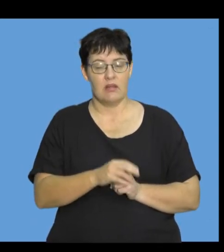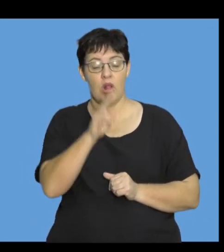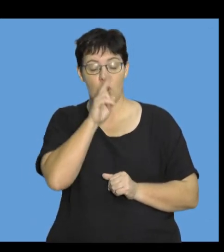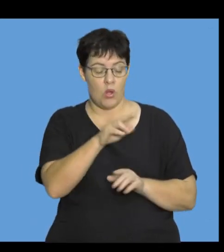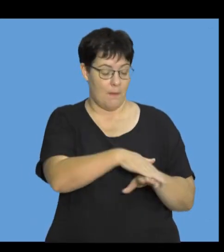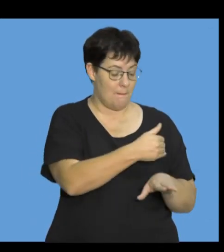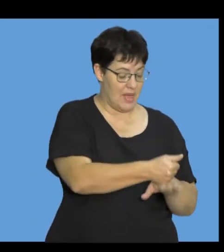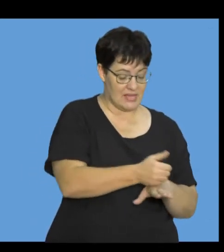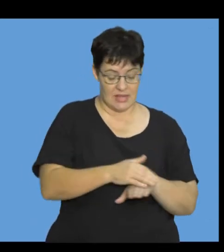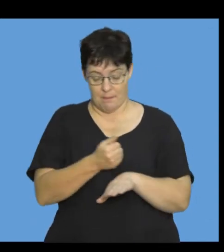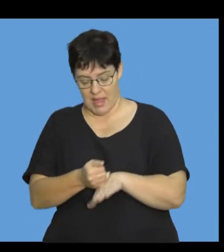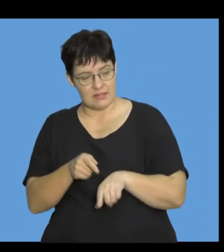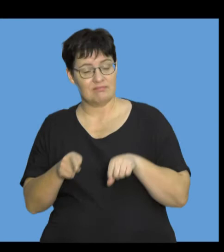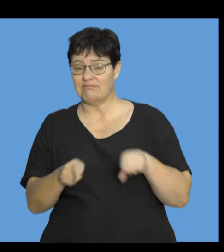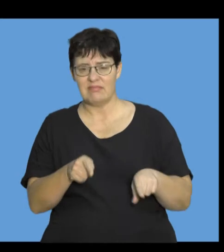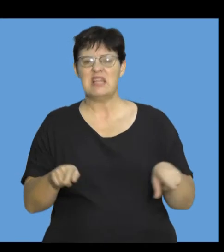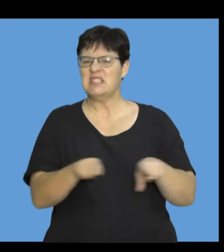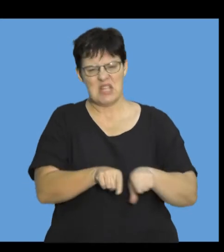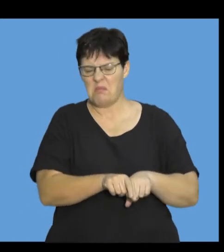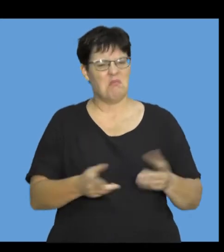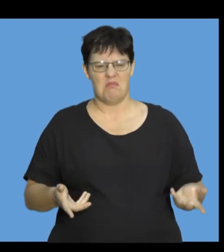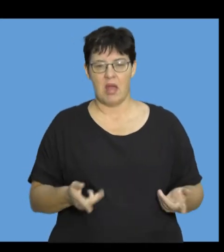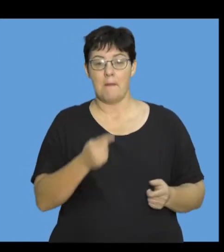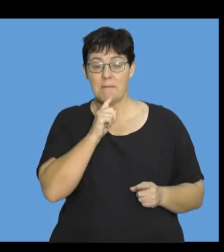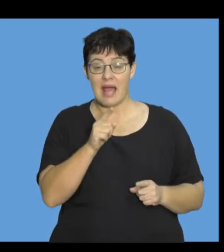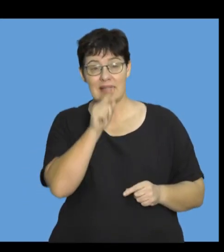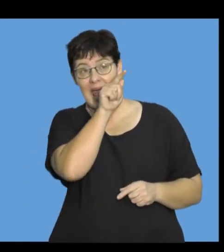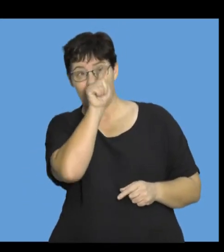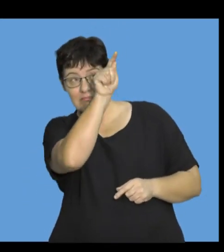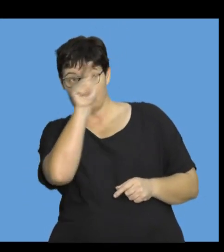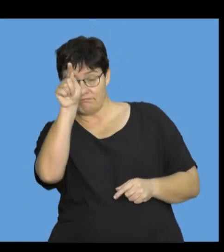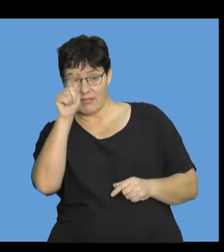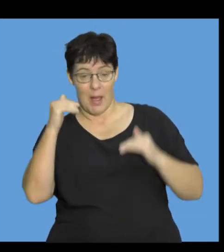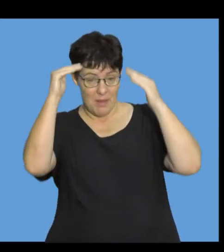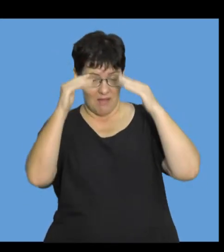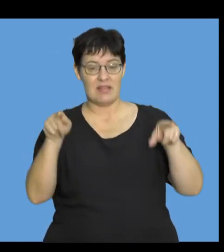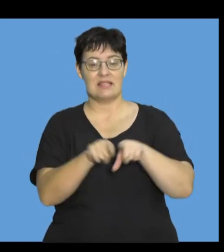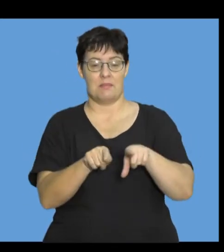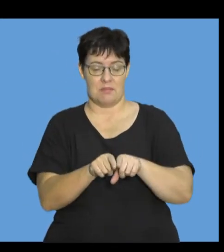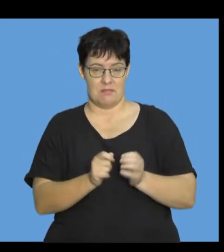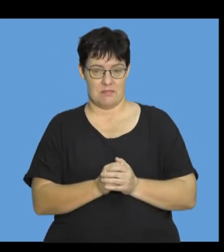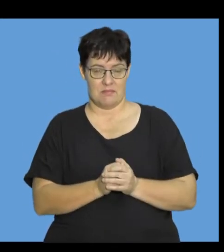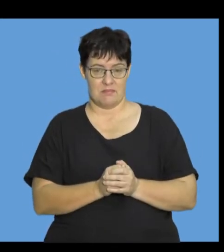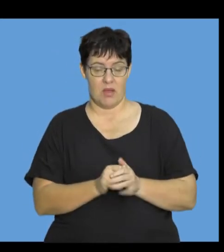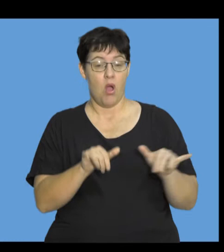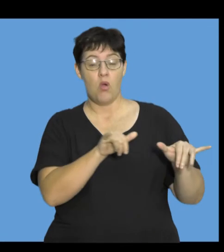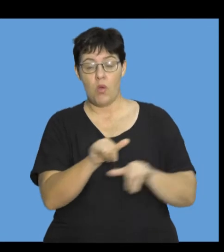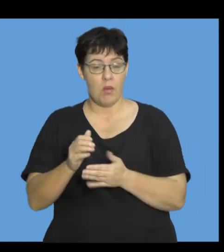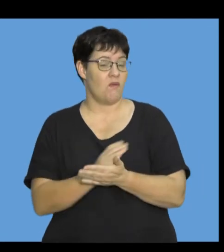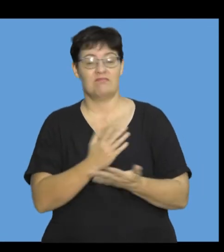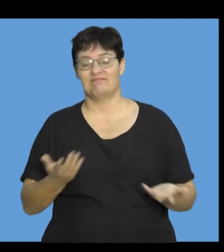the bases that are not necessarily the same, but my exponents are the same, right? But I can't take out a common factor